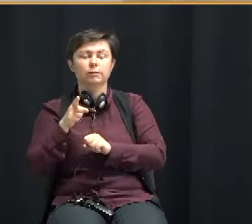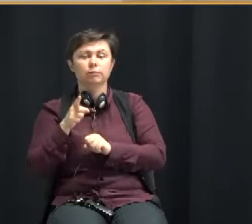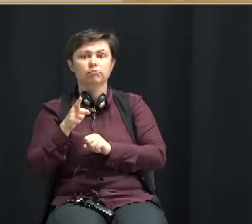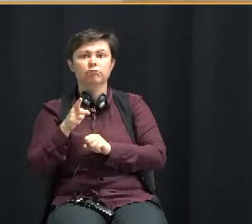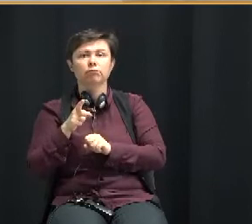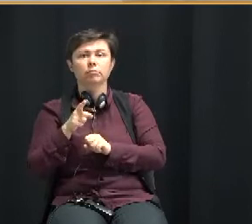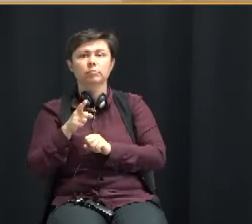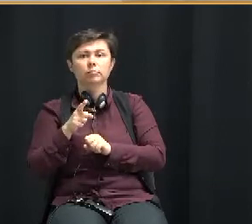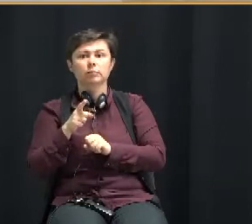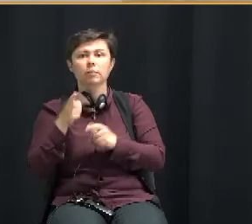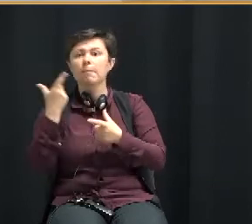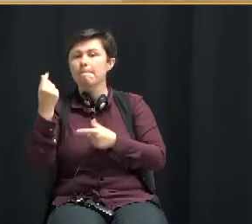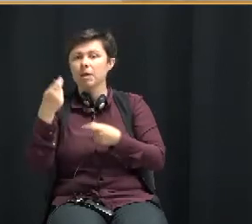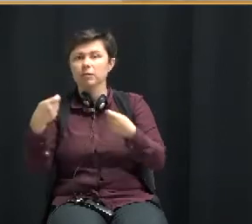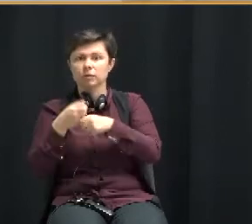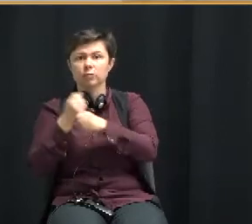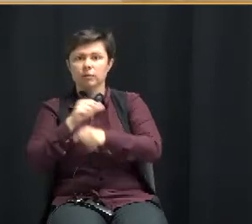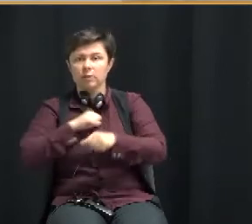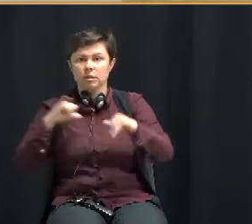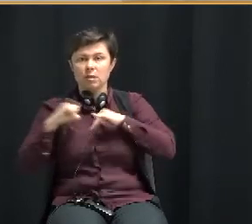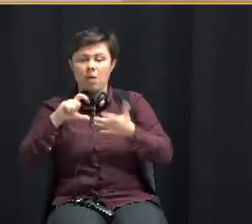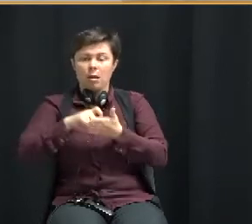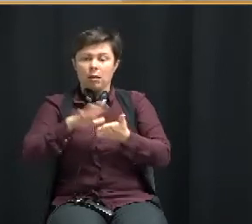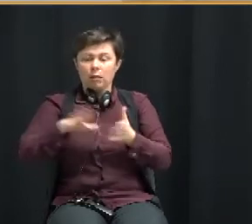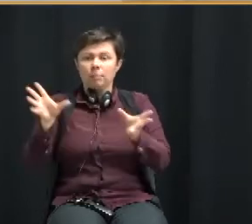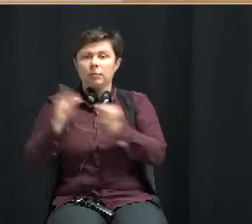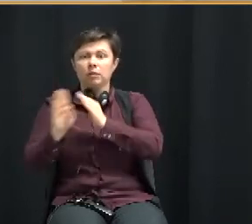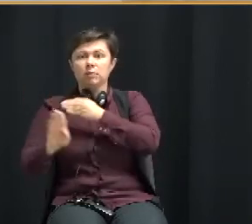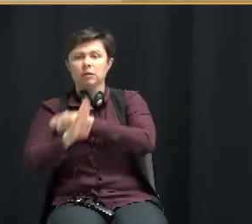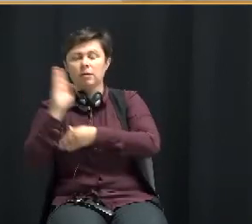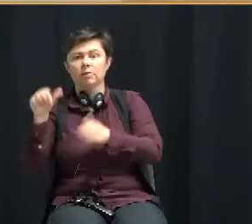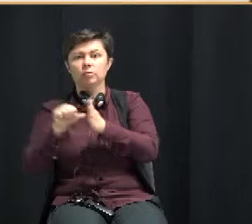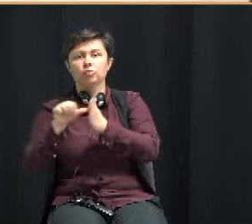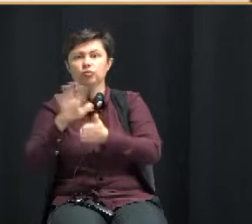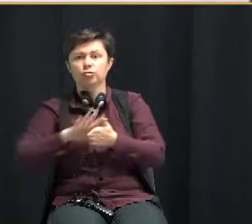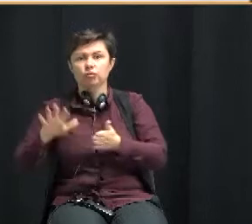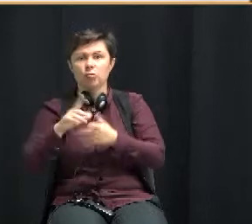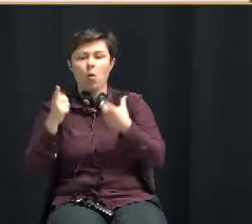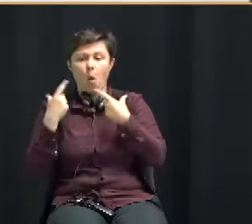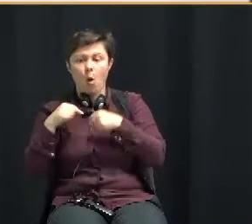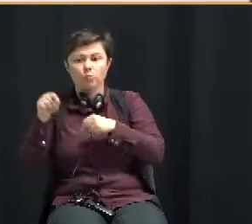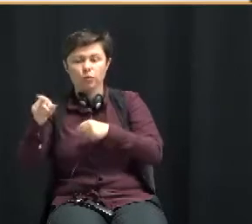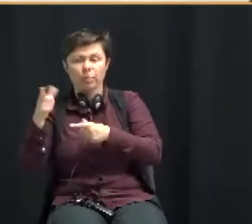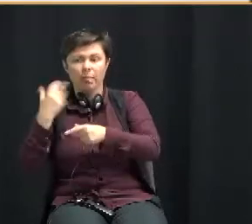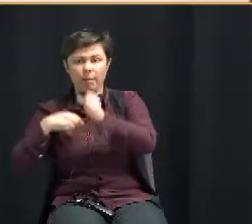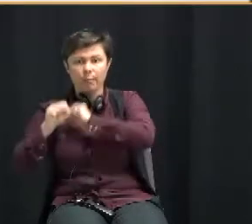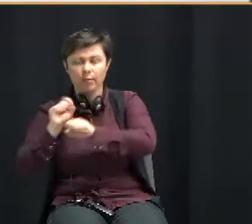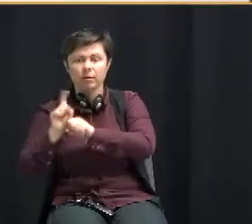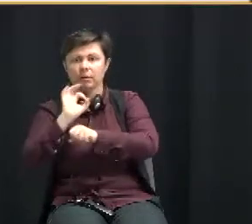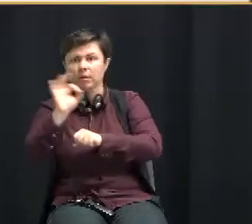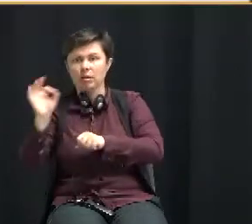is the partnership relationship of local government with representatives of